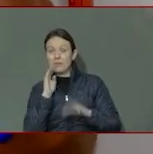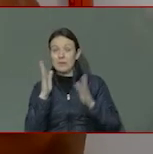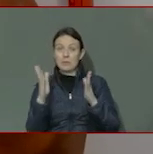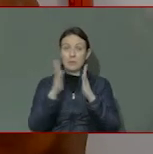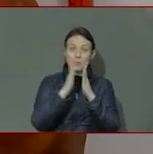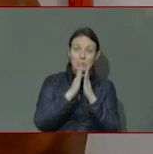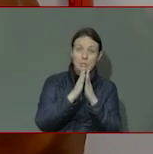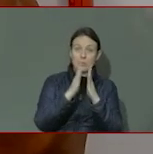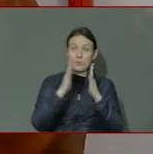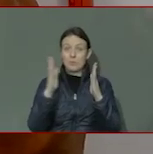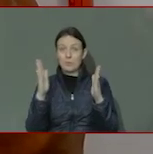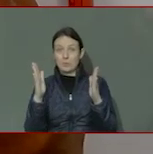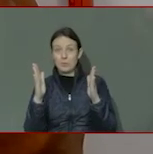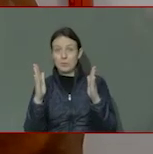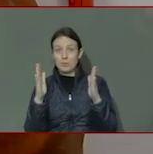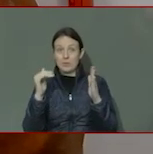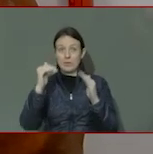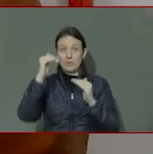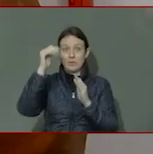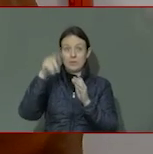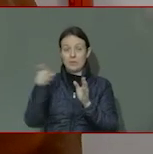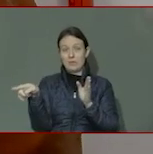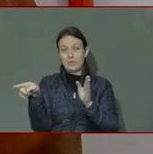size than here?